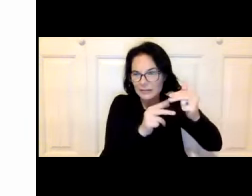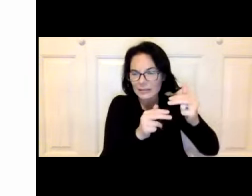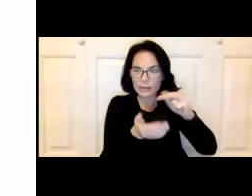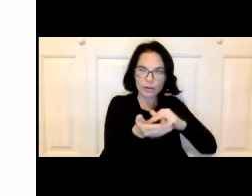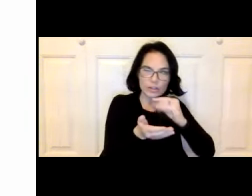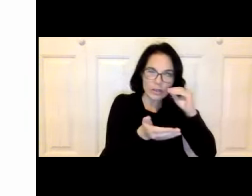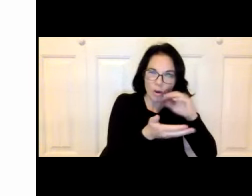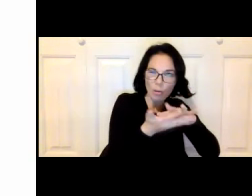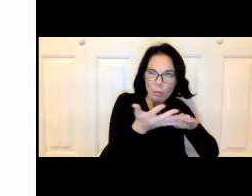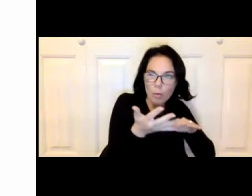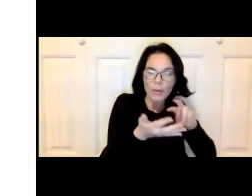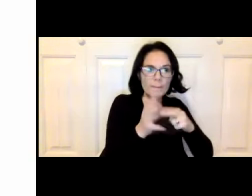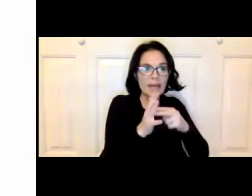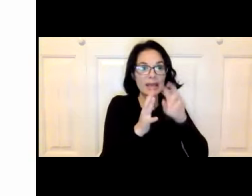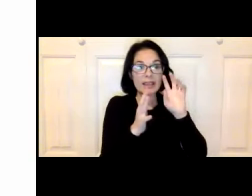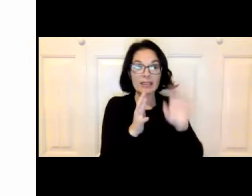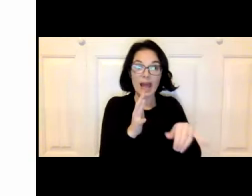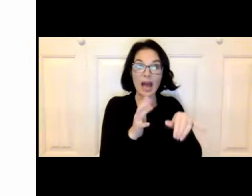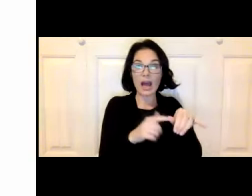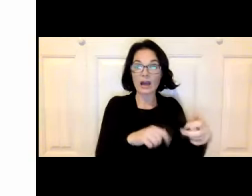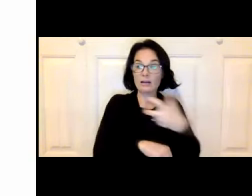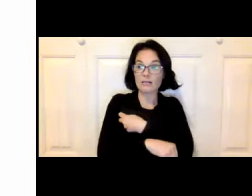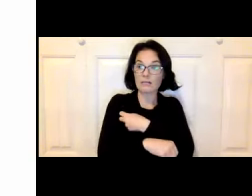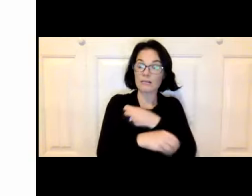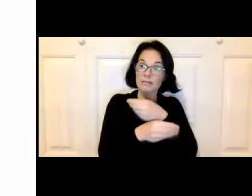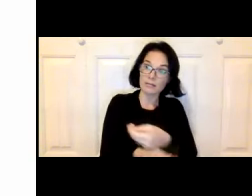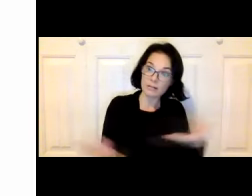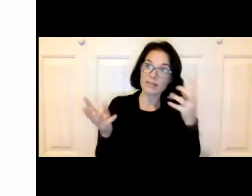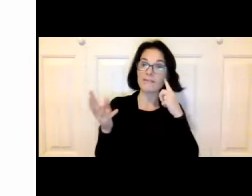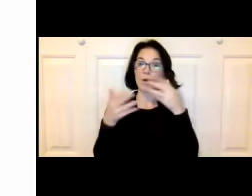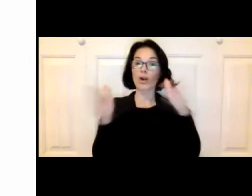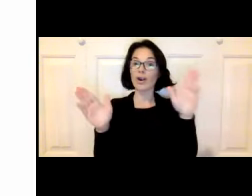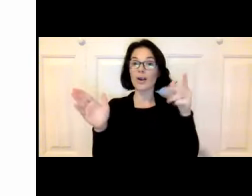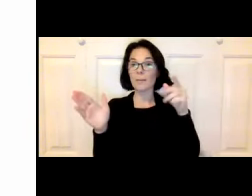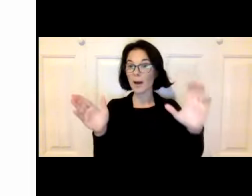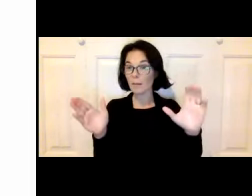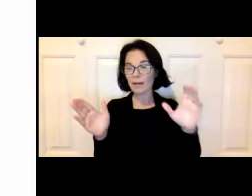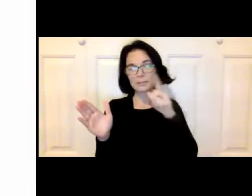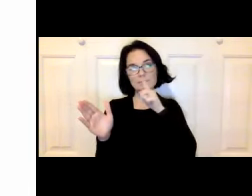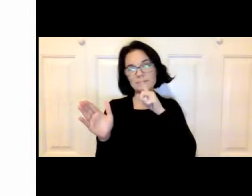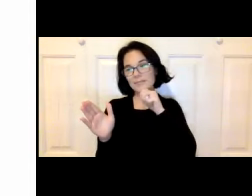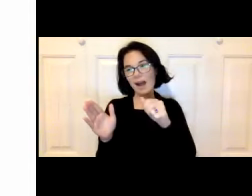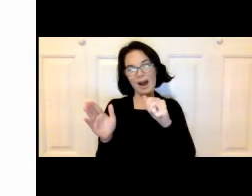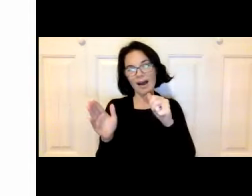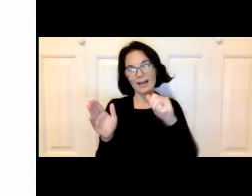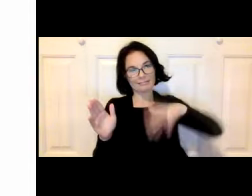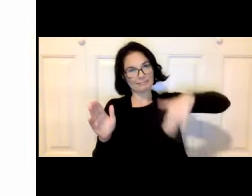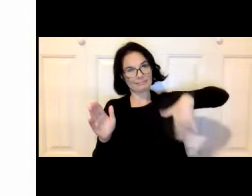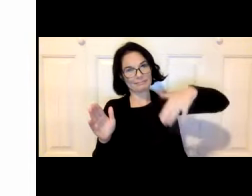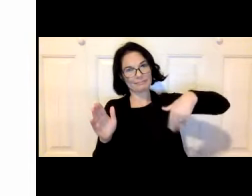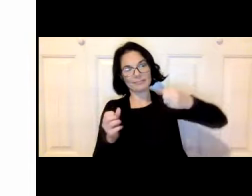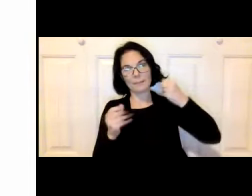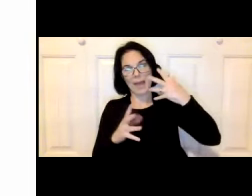be available to the general public for many months. So with that being said, it's important that